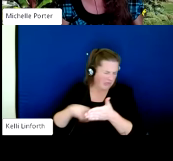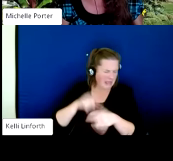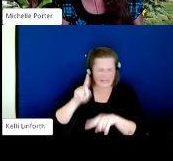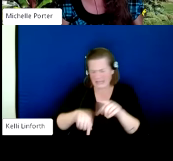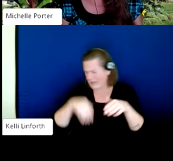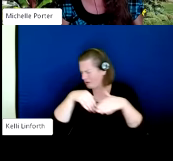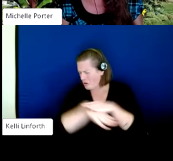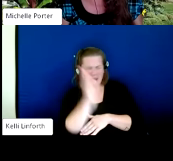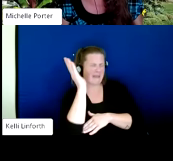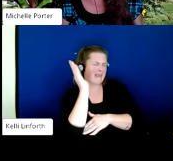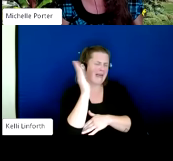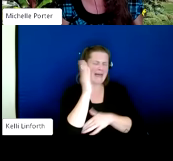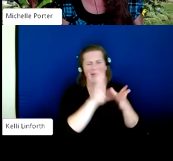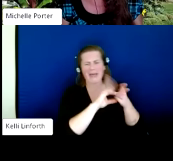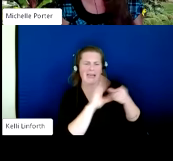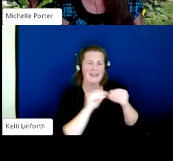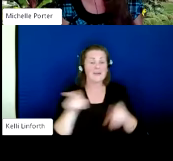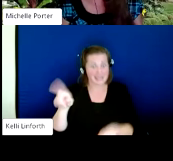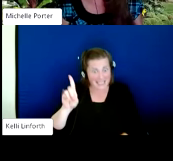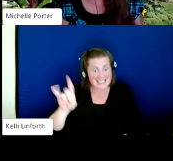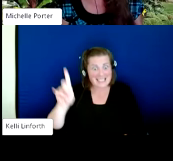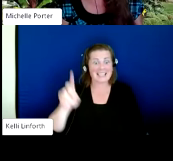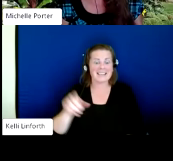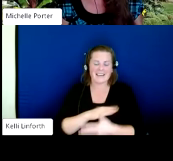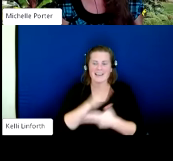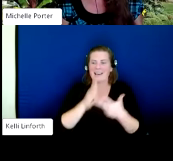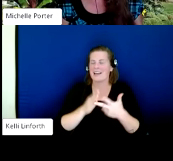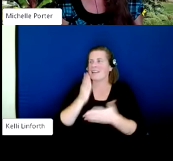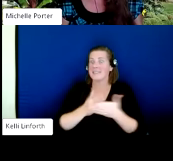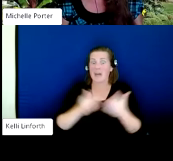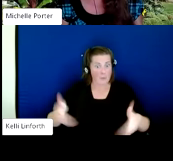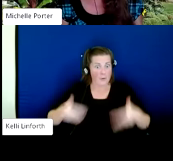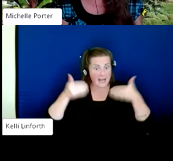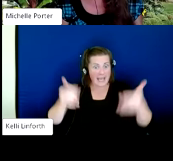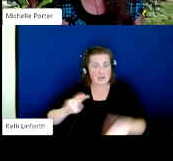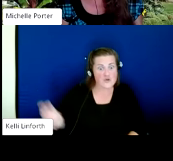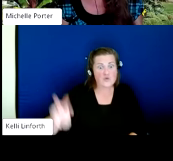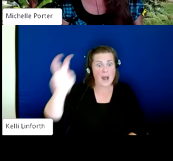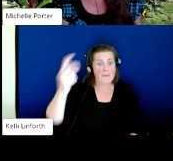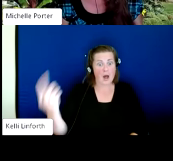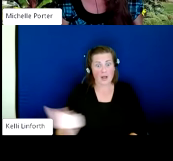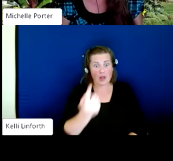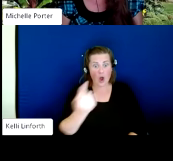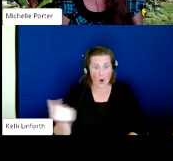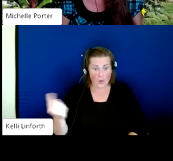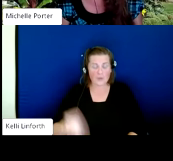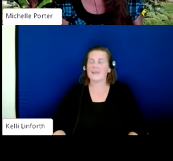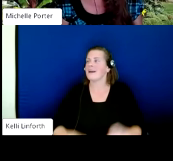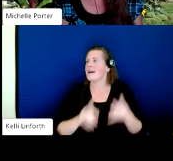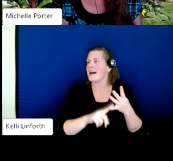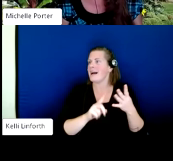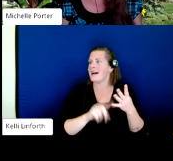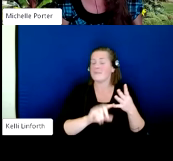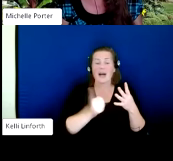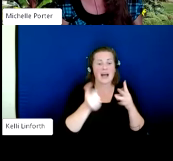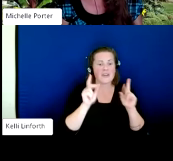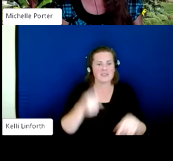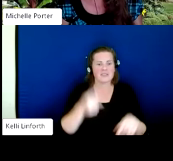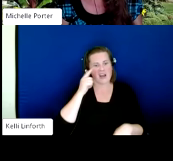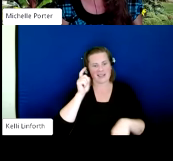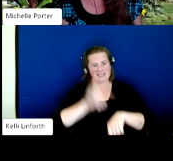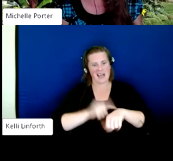by themselves and they never thought they would do that. Someone decided not to retire because they felt that as a